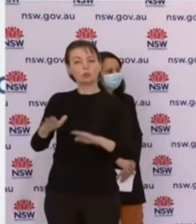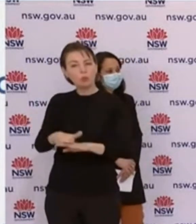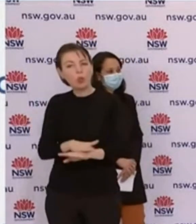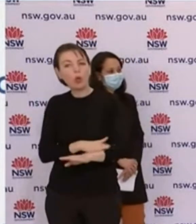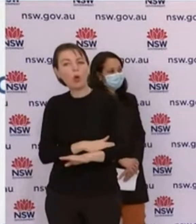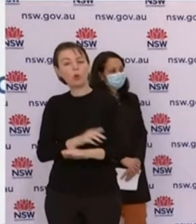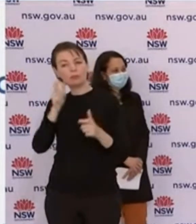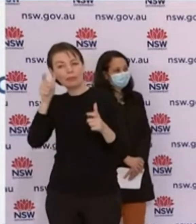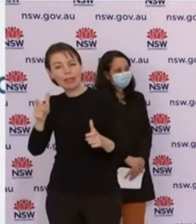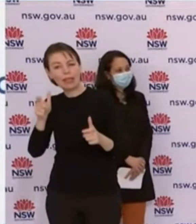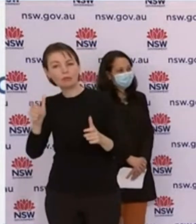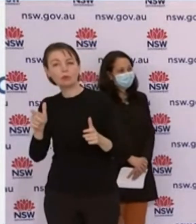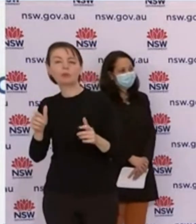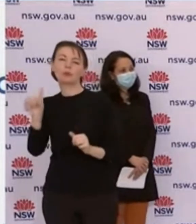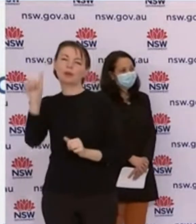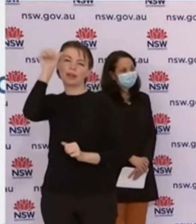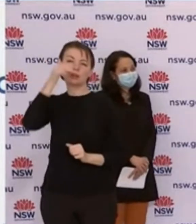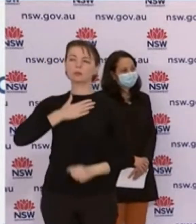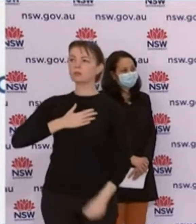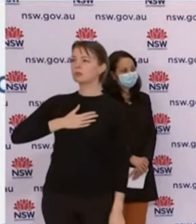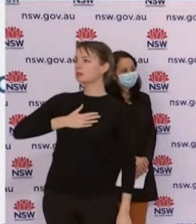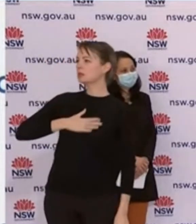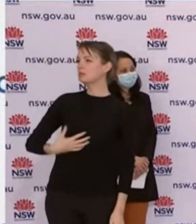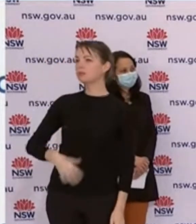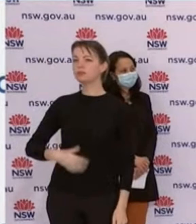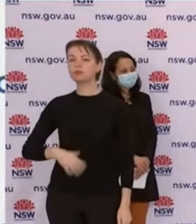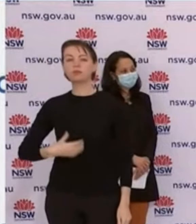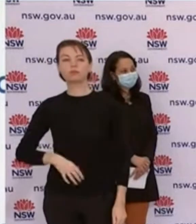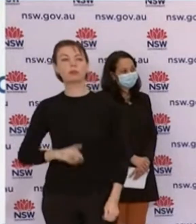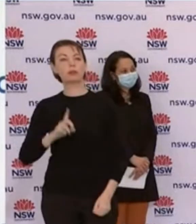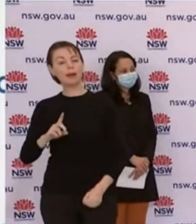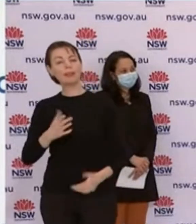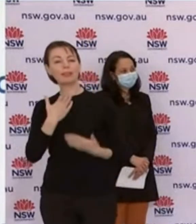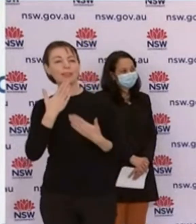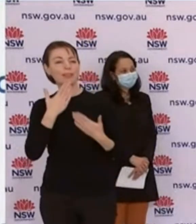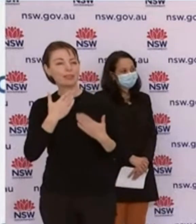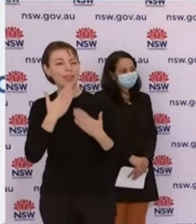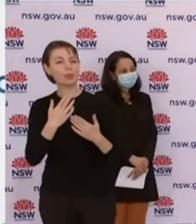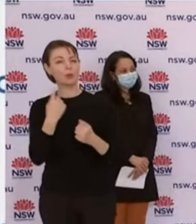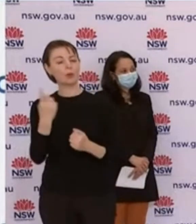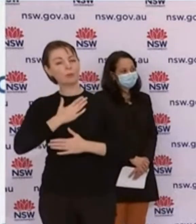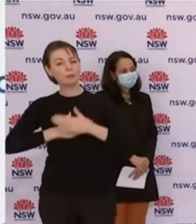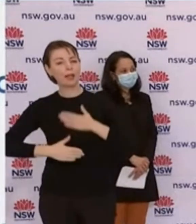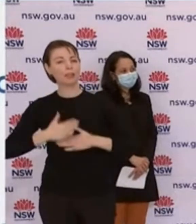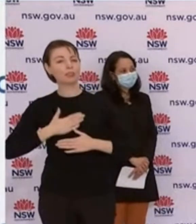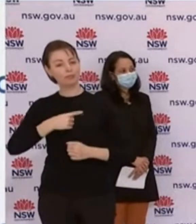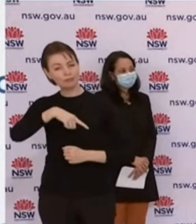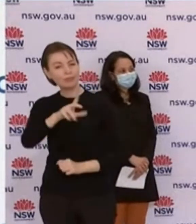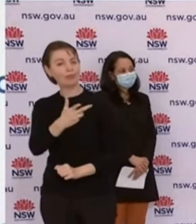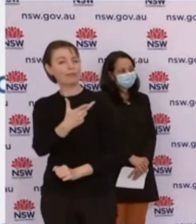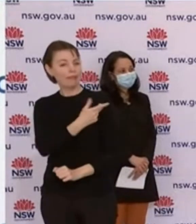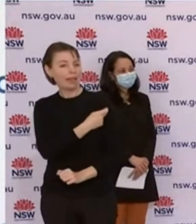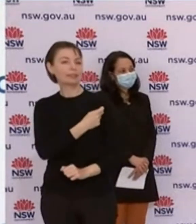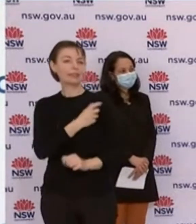very angry in some of the decisions we've had to take, the public is really responding, and thank you to all of you who are responding to getting vaccinated, doing the right